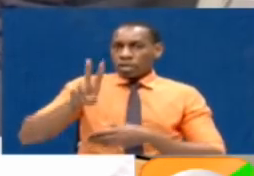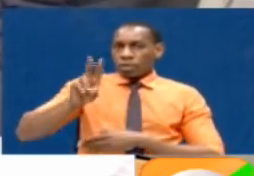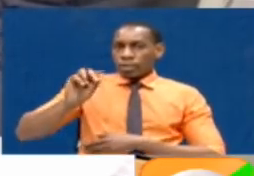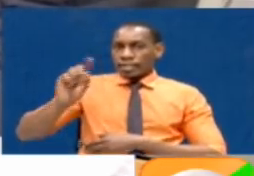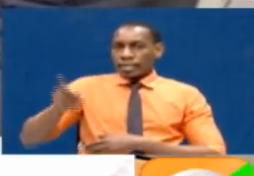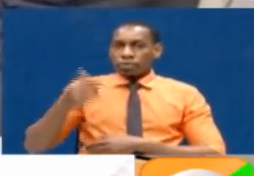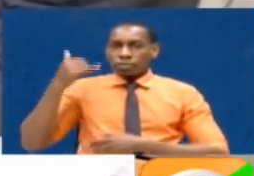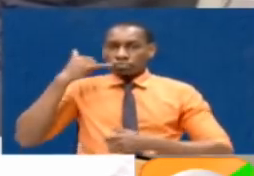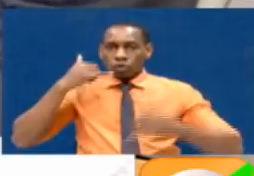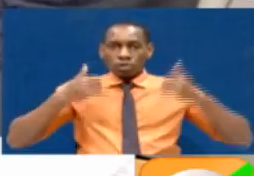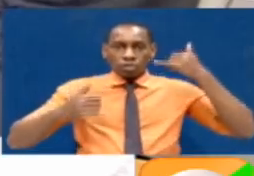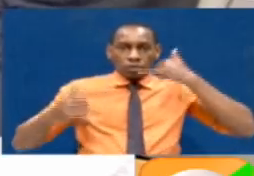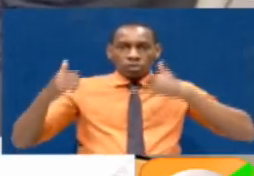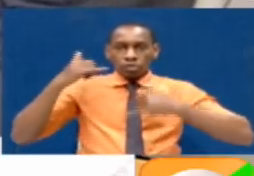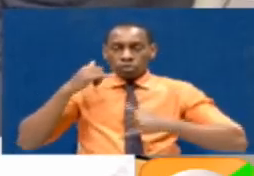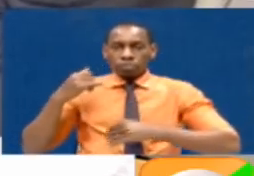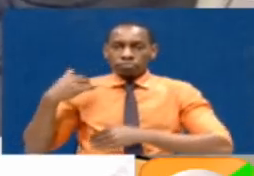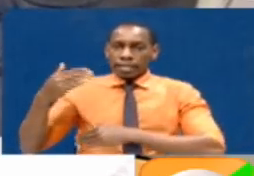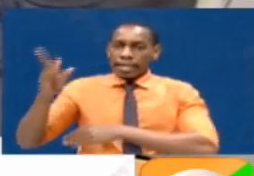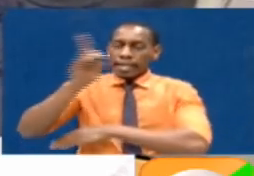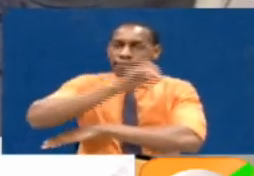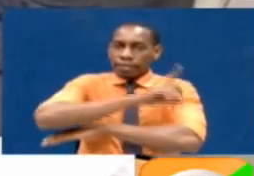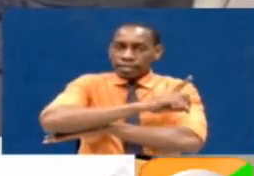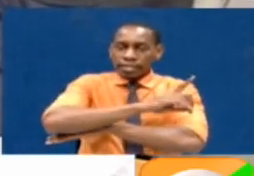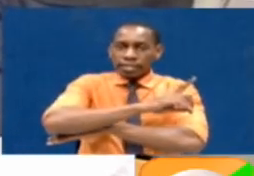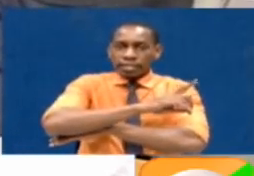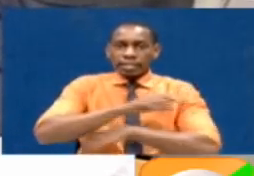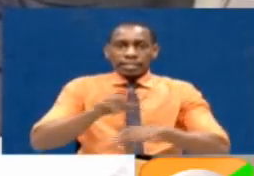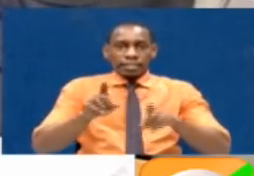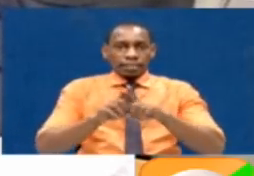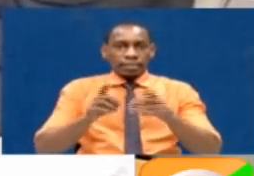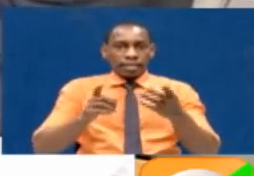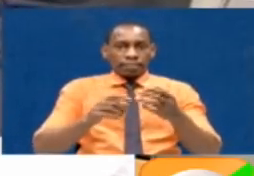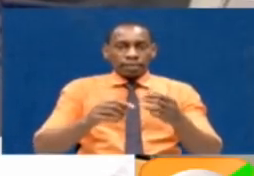20,000 calls every day via the number